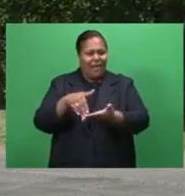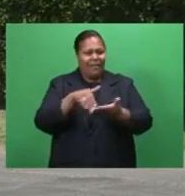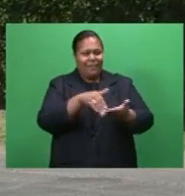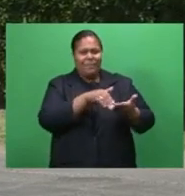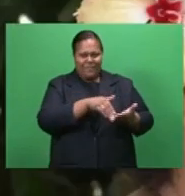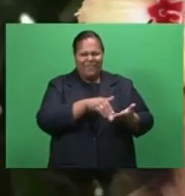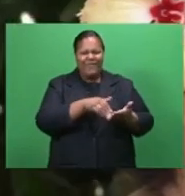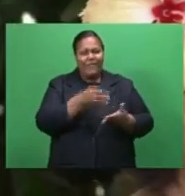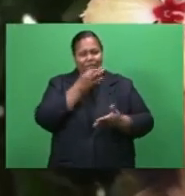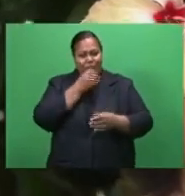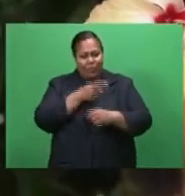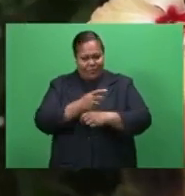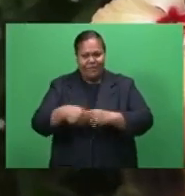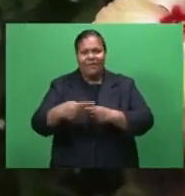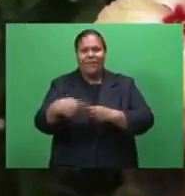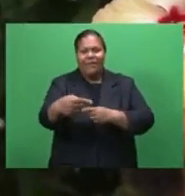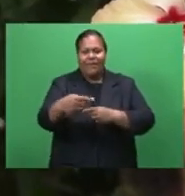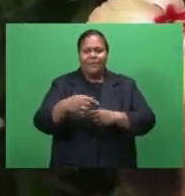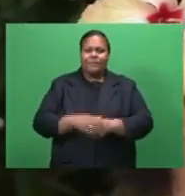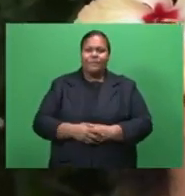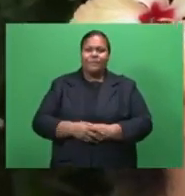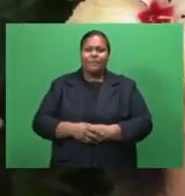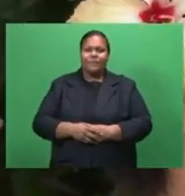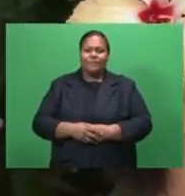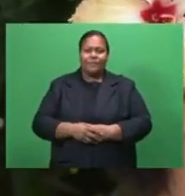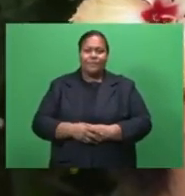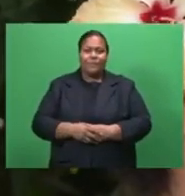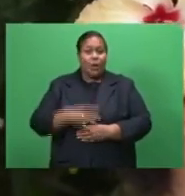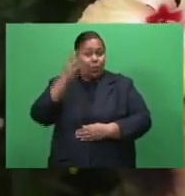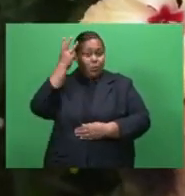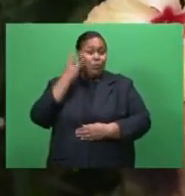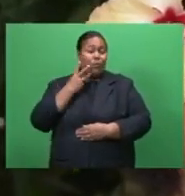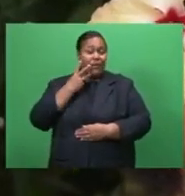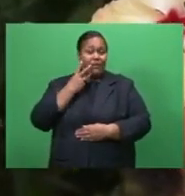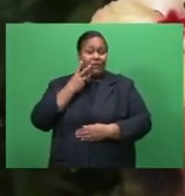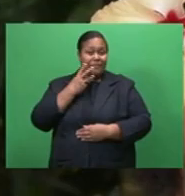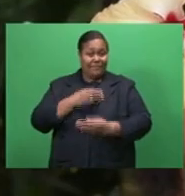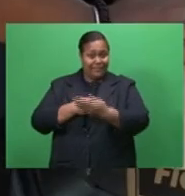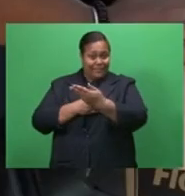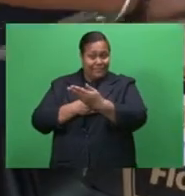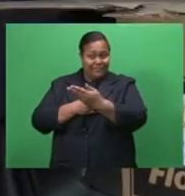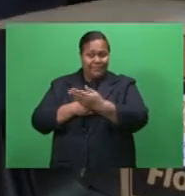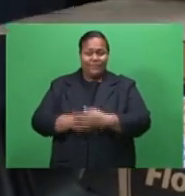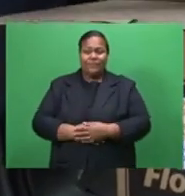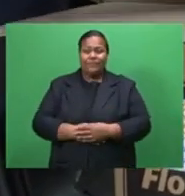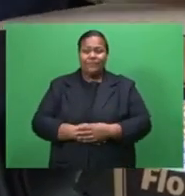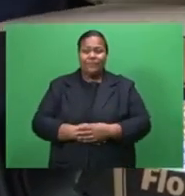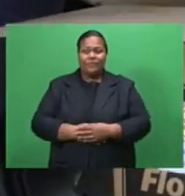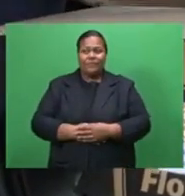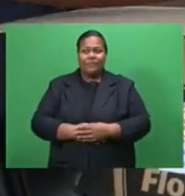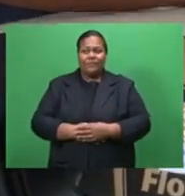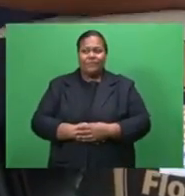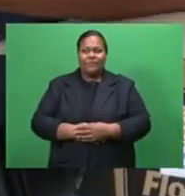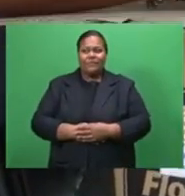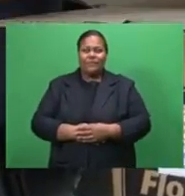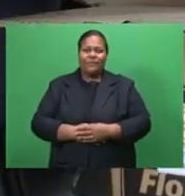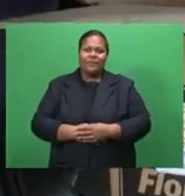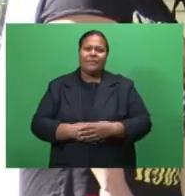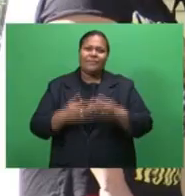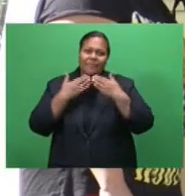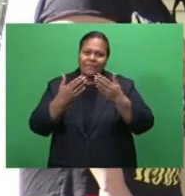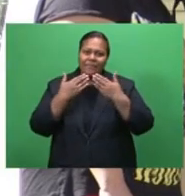next few weeks. Makarata Mbalelondoni, a former South Sea Cruise director, was also grateful for the